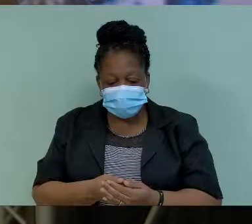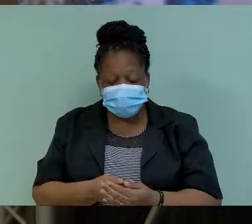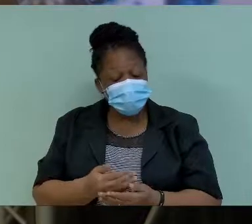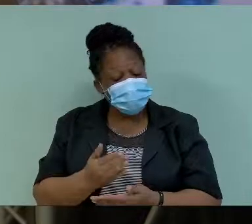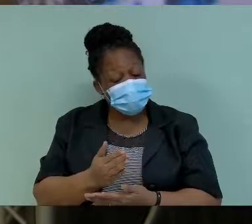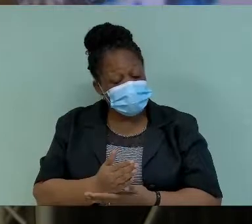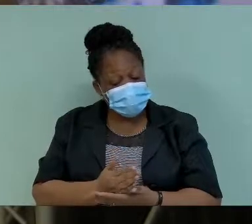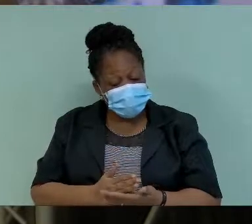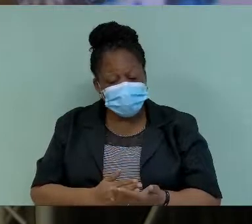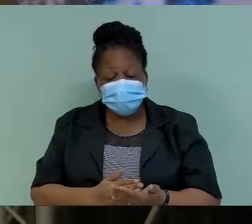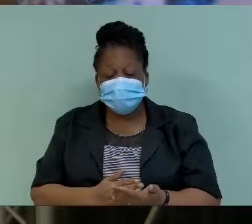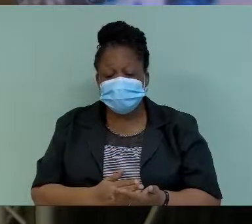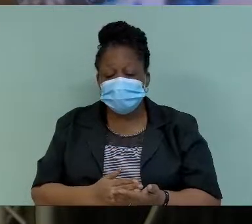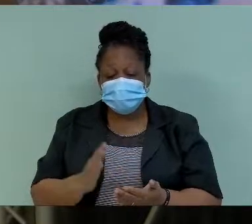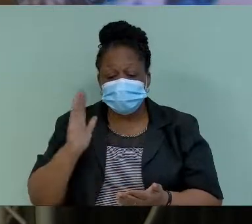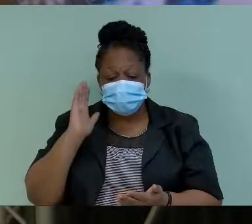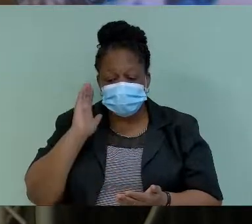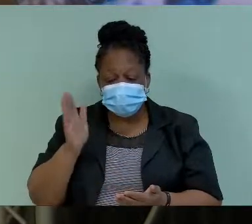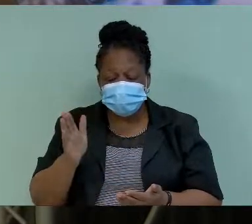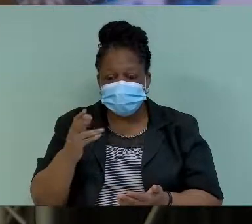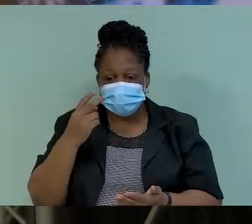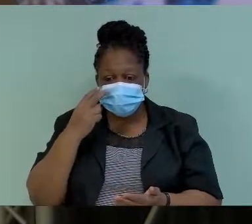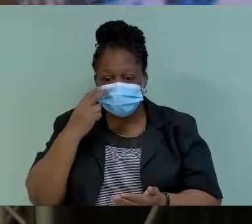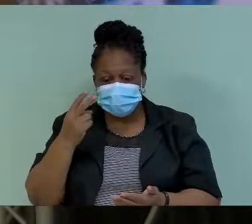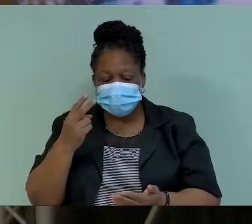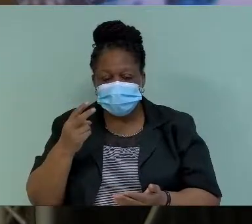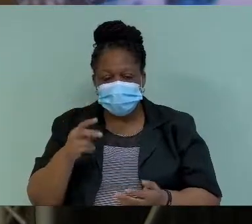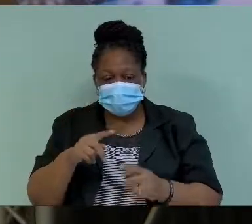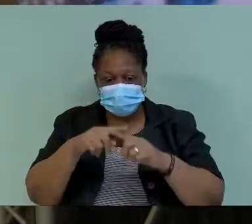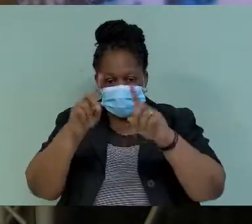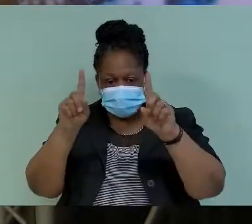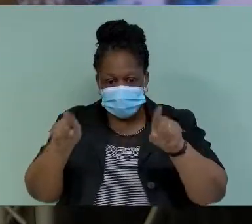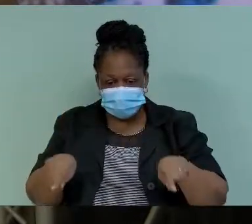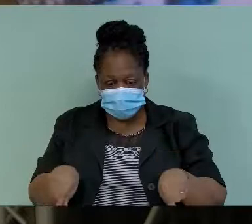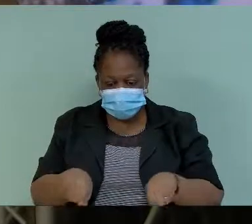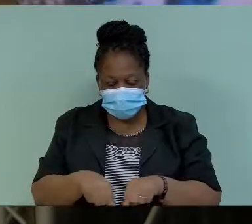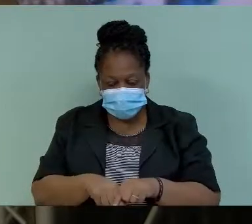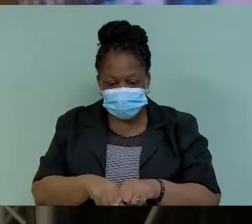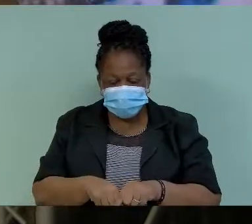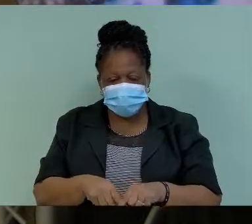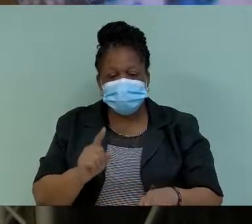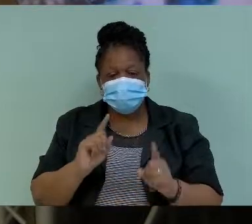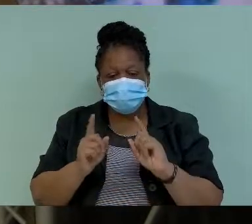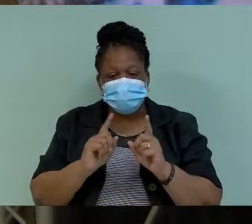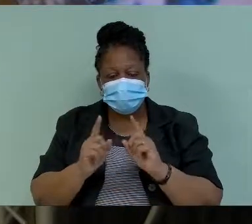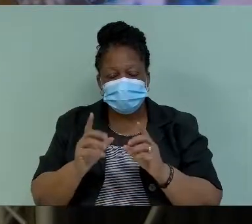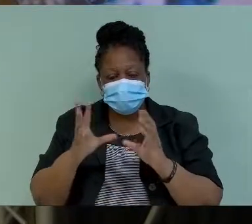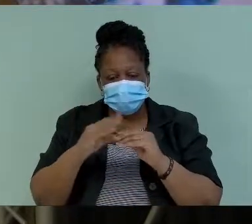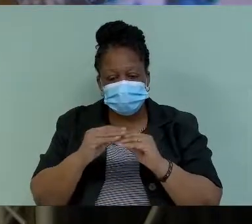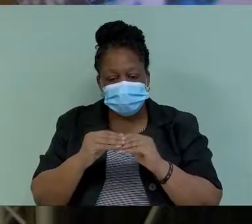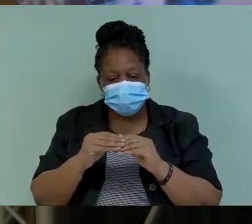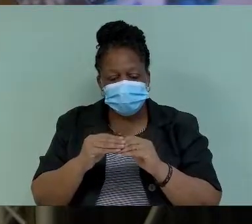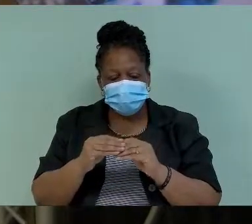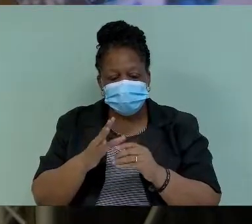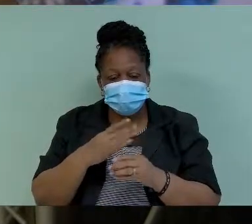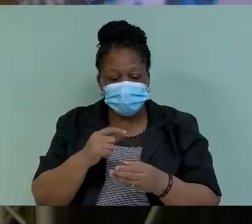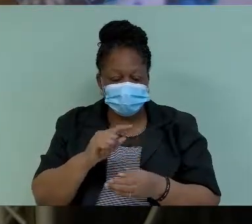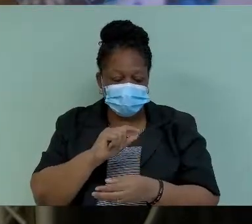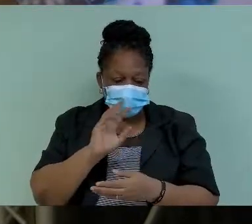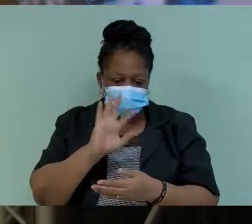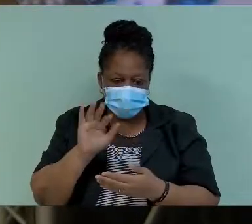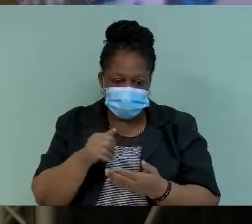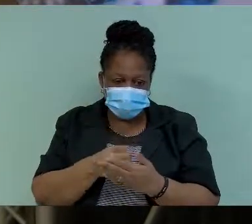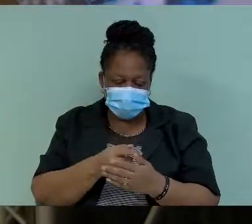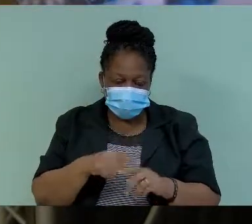Some of us have seen circulating a draft result of the joint discussions of the NEOC